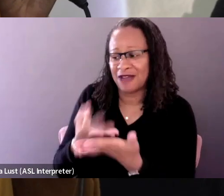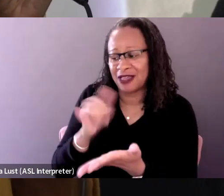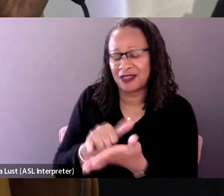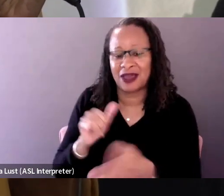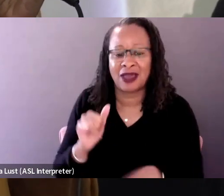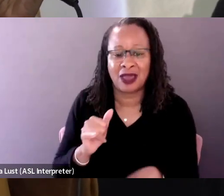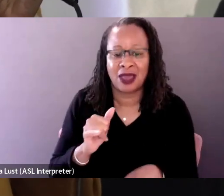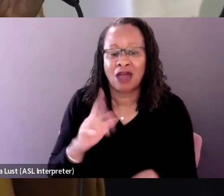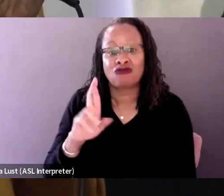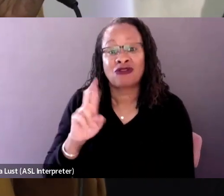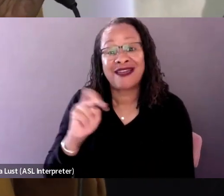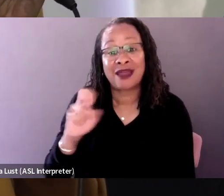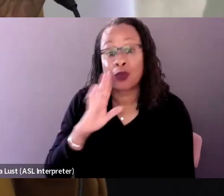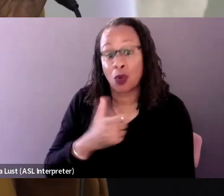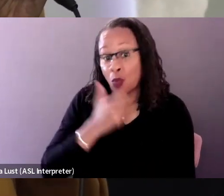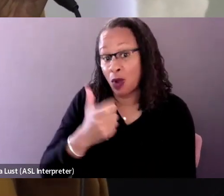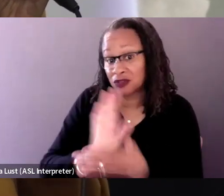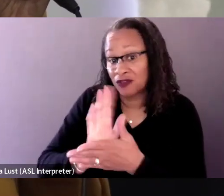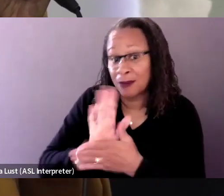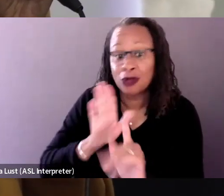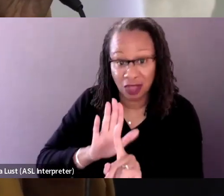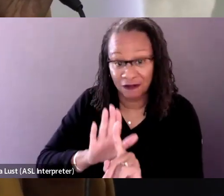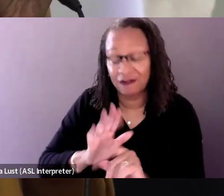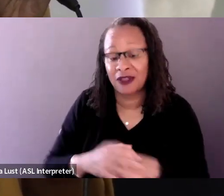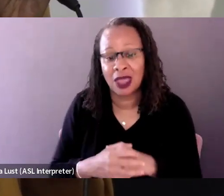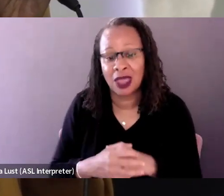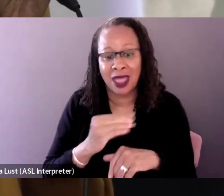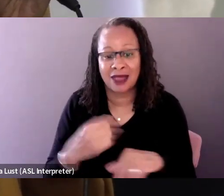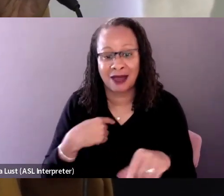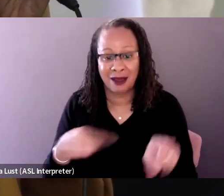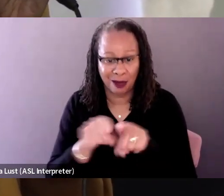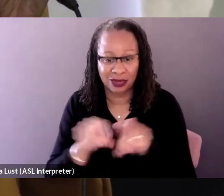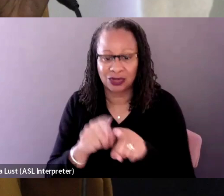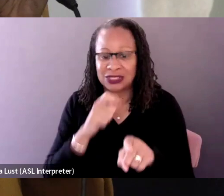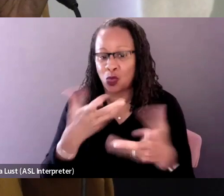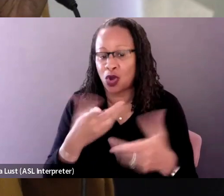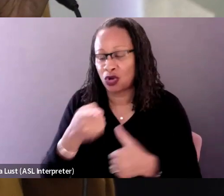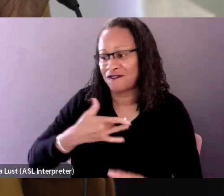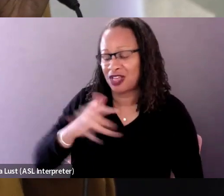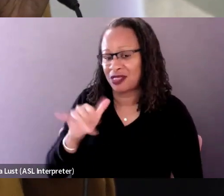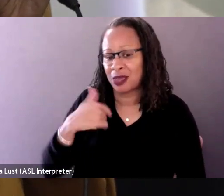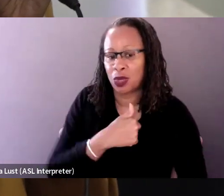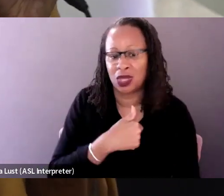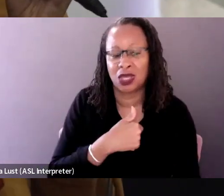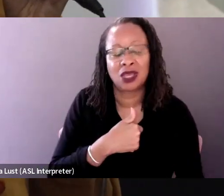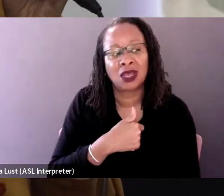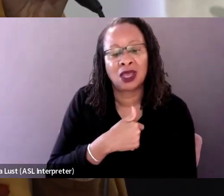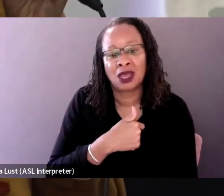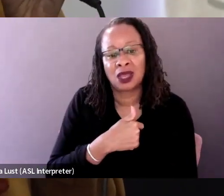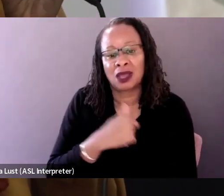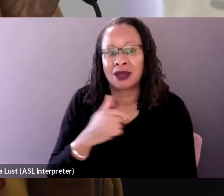film. And I also didn't want her to feel like we were being weird